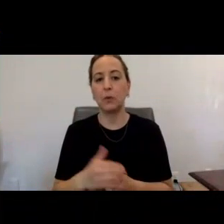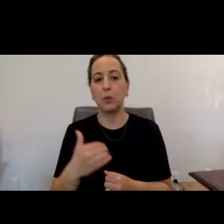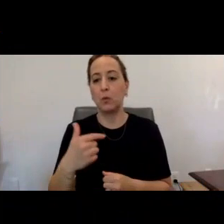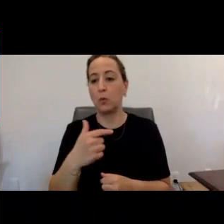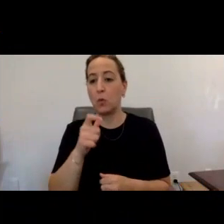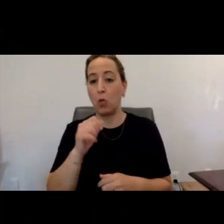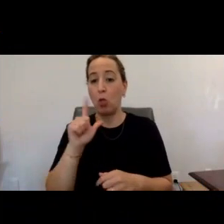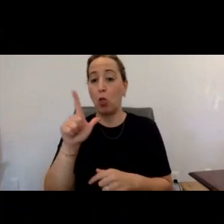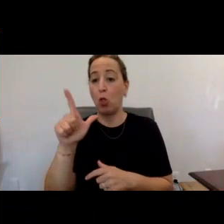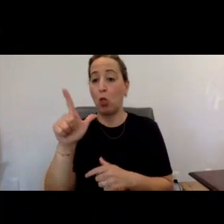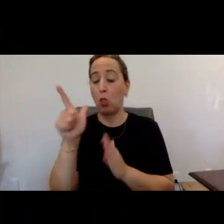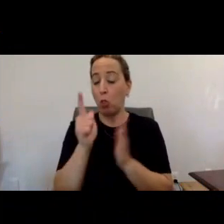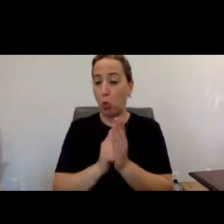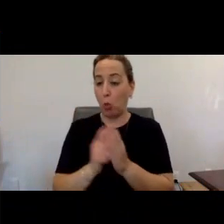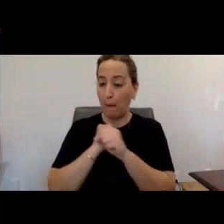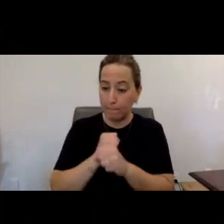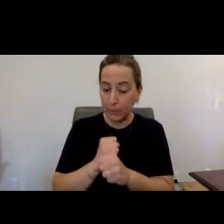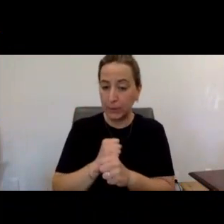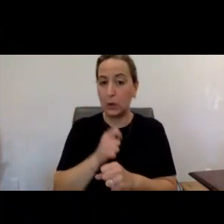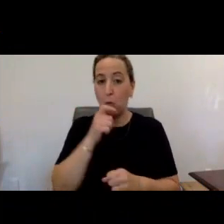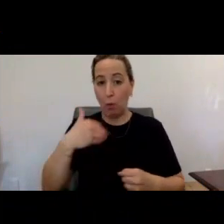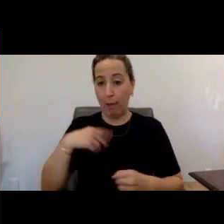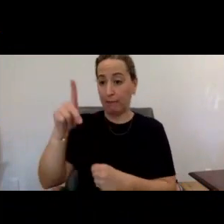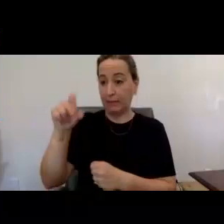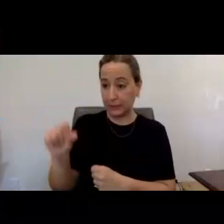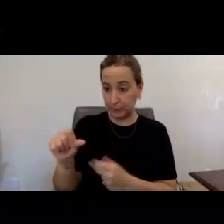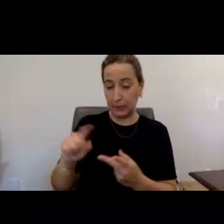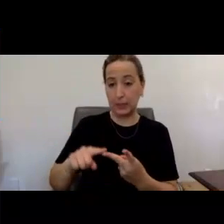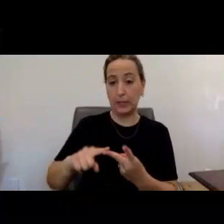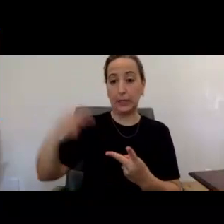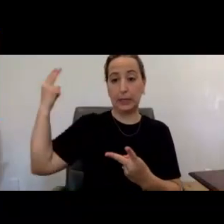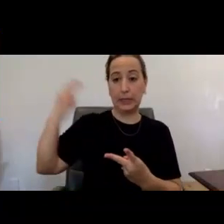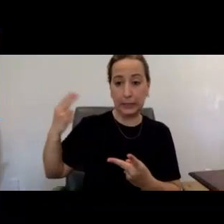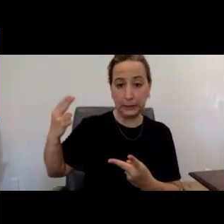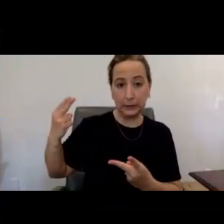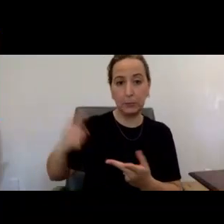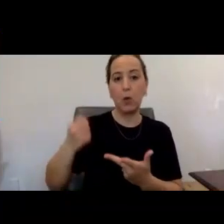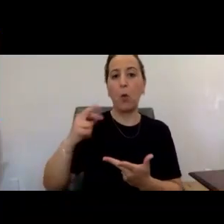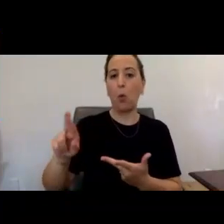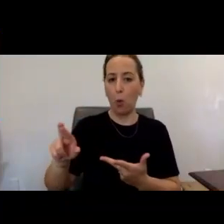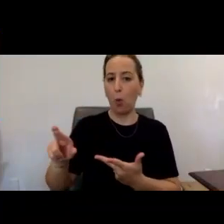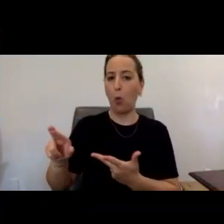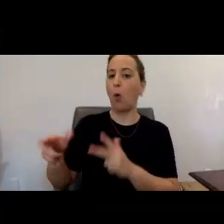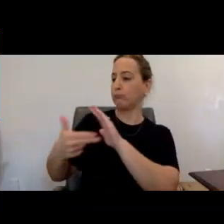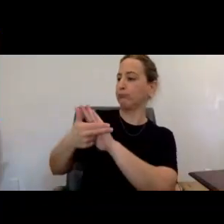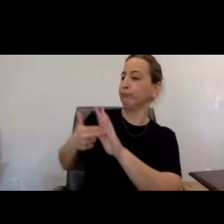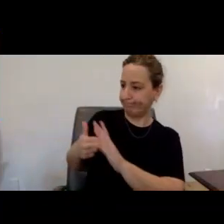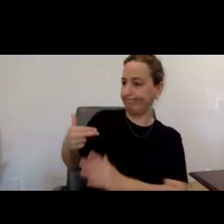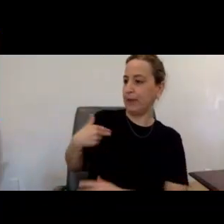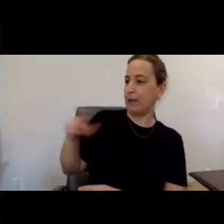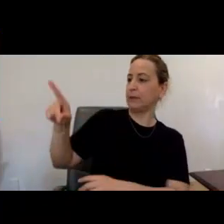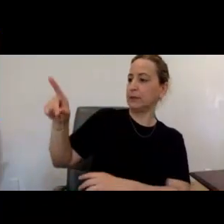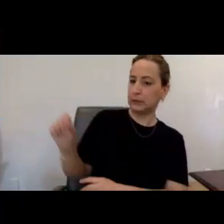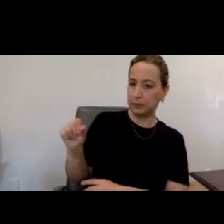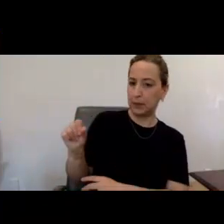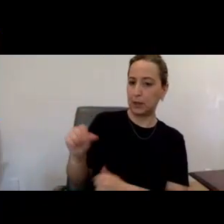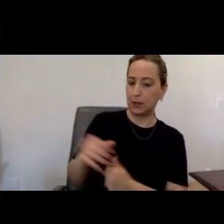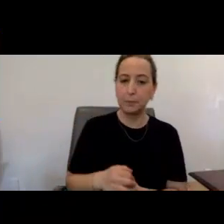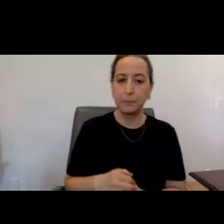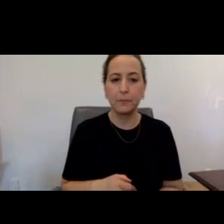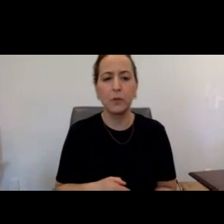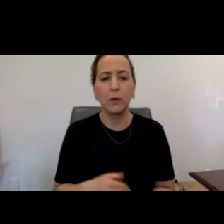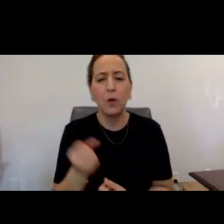disability, those who have a history of a disability, and those who are regarded as having a disability. So there are a few exemptions that I